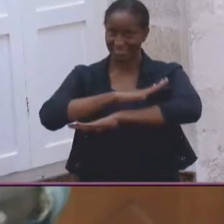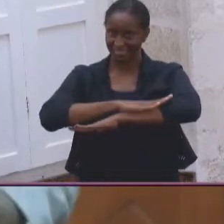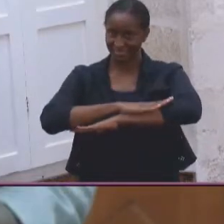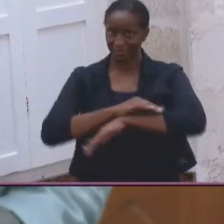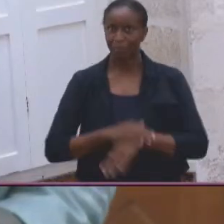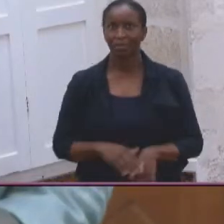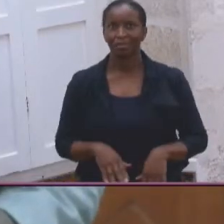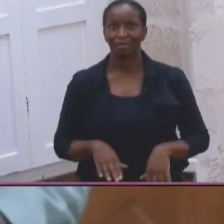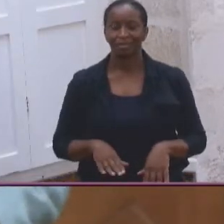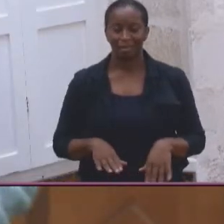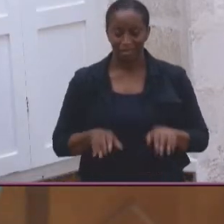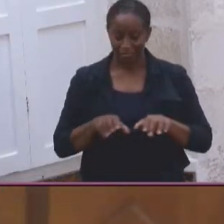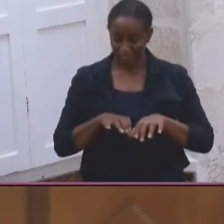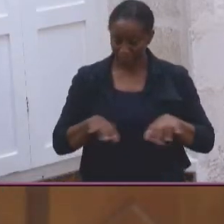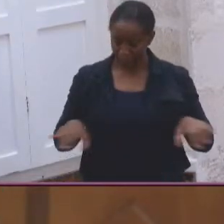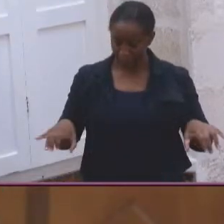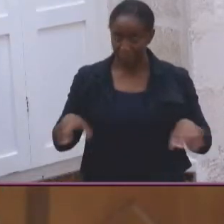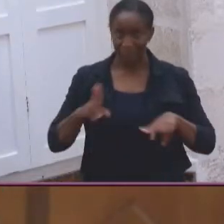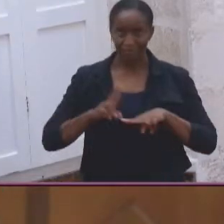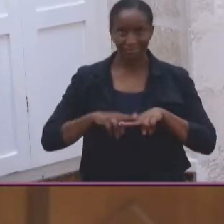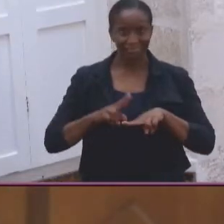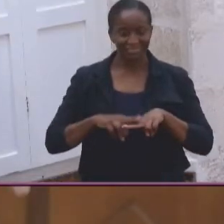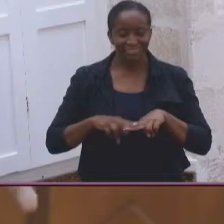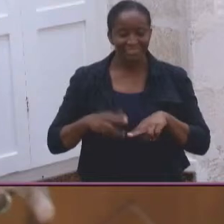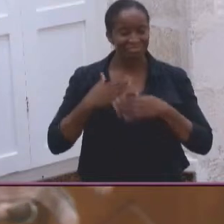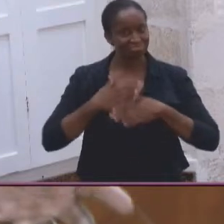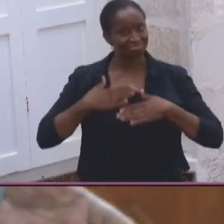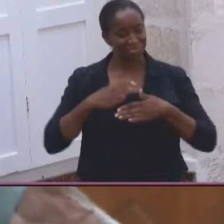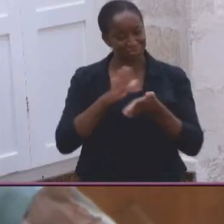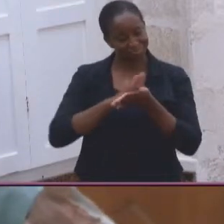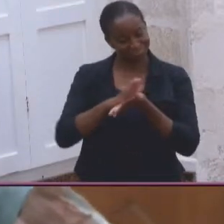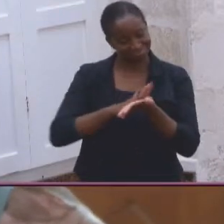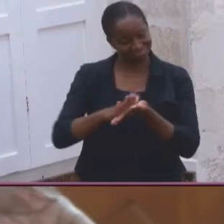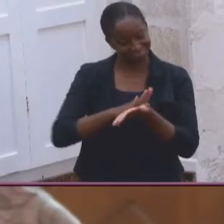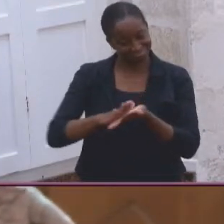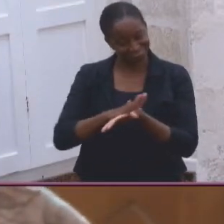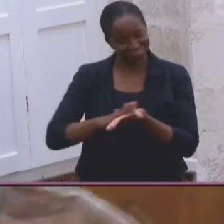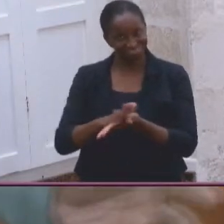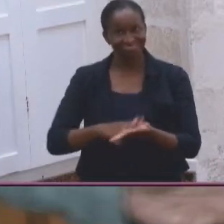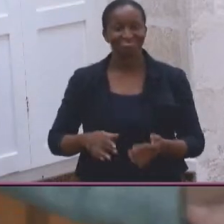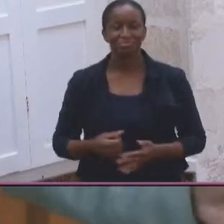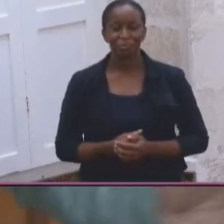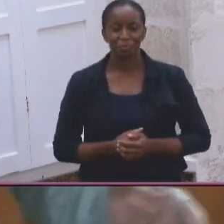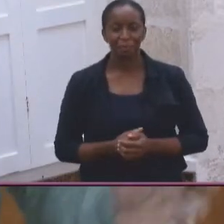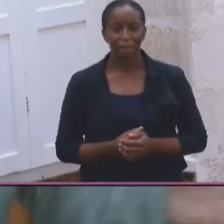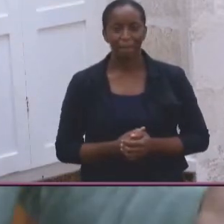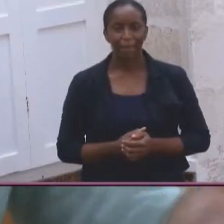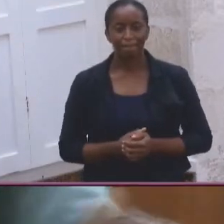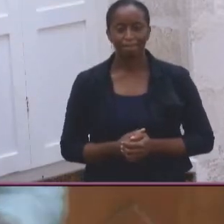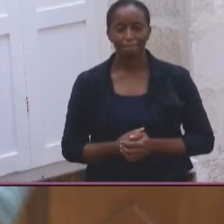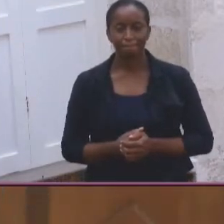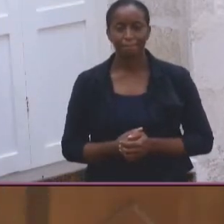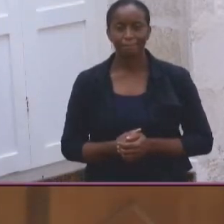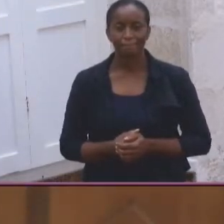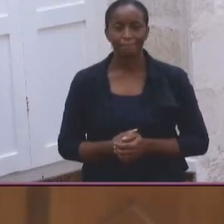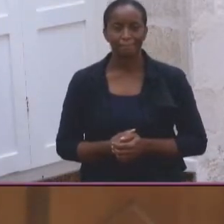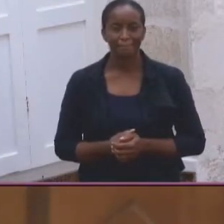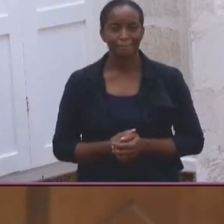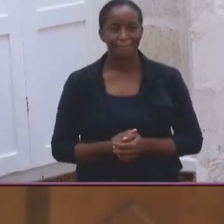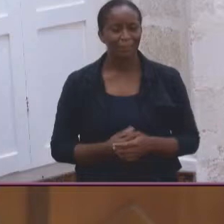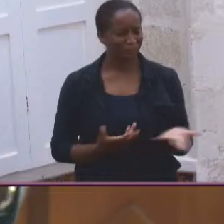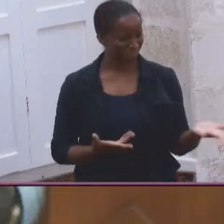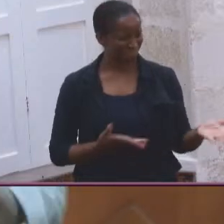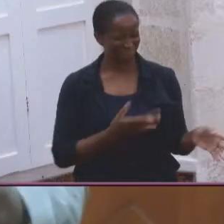benches. We used to go and Charles loves somebody. and exactly. You used to